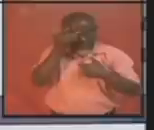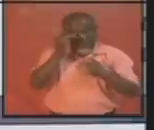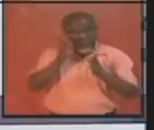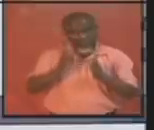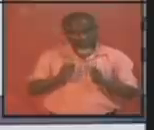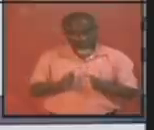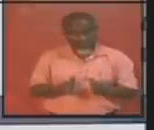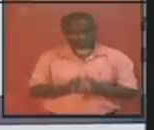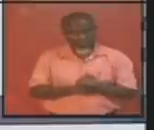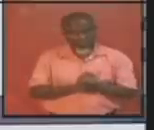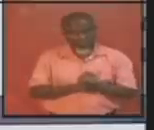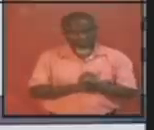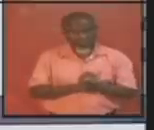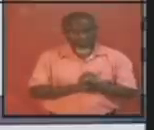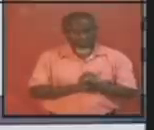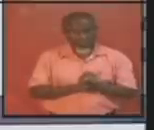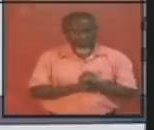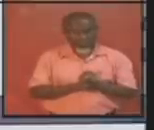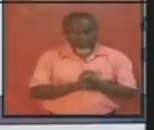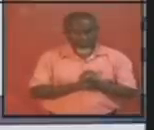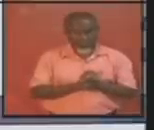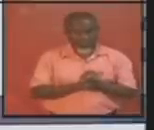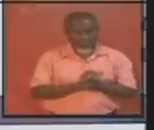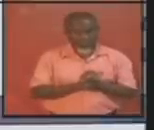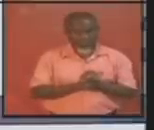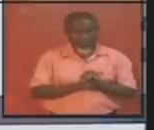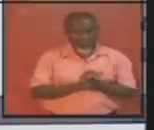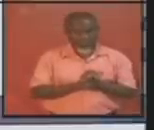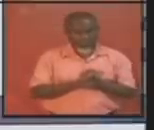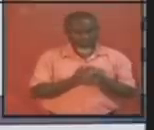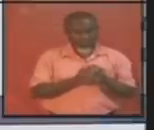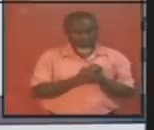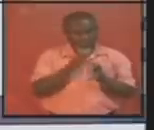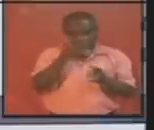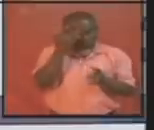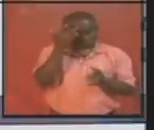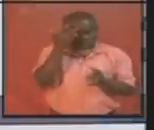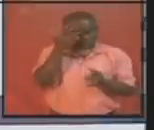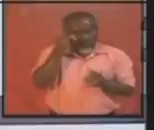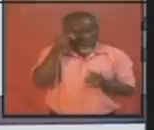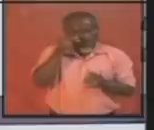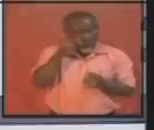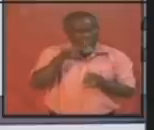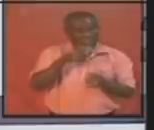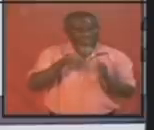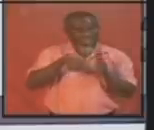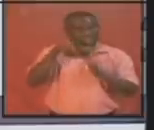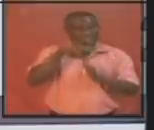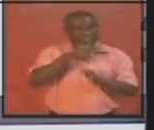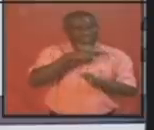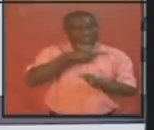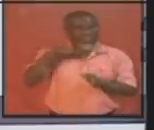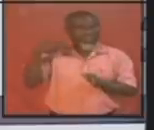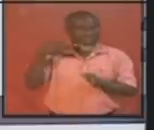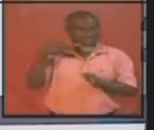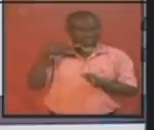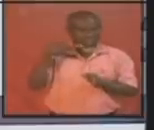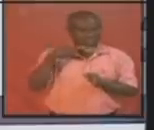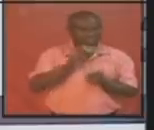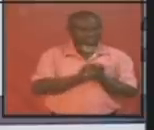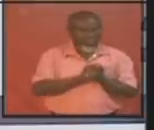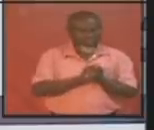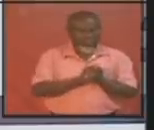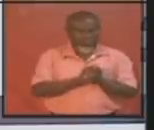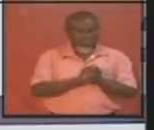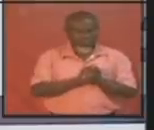be in circulation and possibly exposed to circulating virus. That approach in the initial instance does